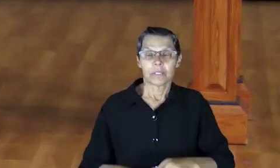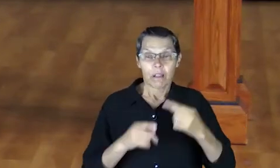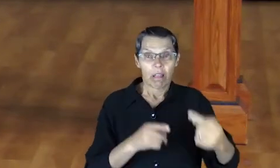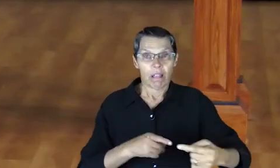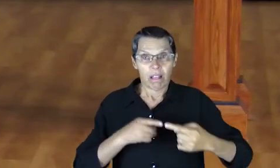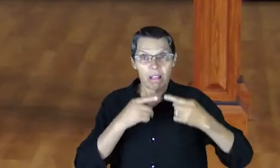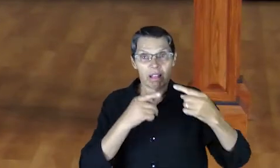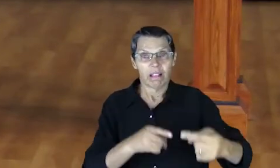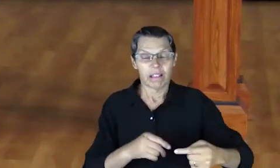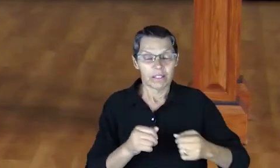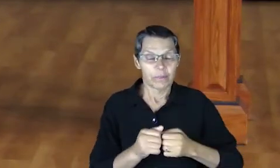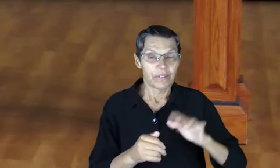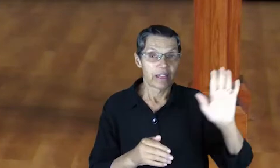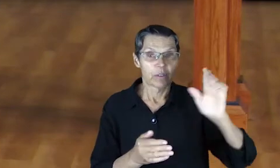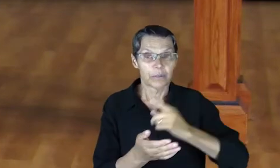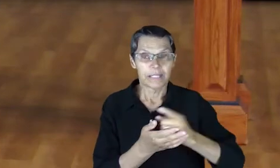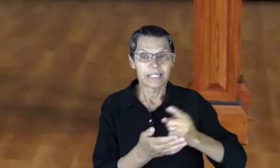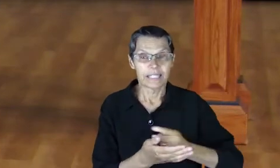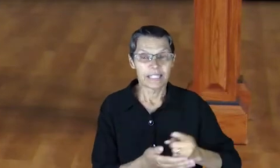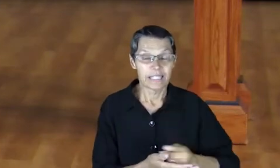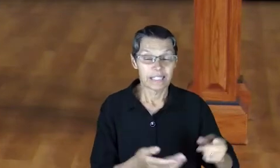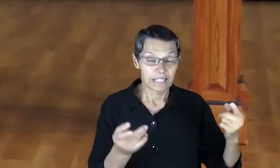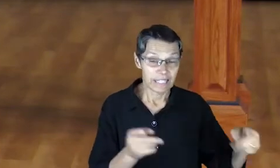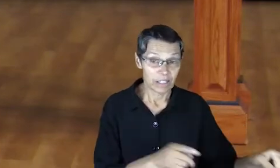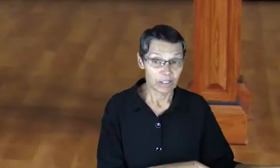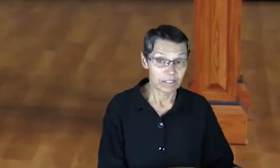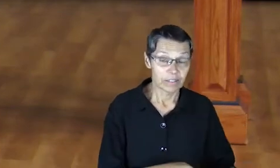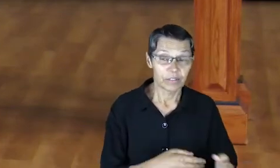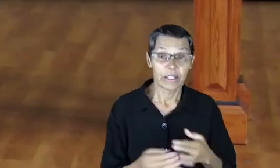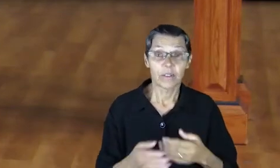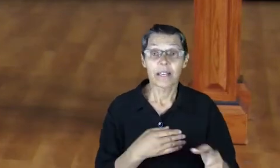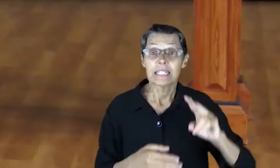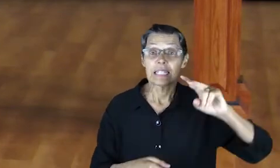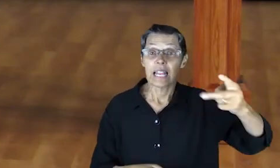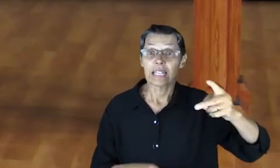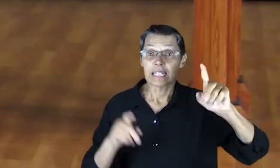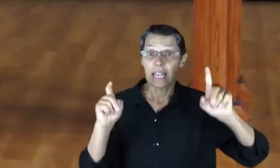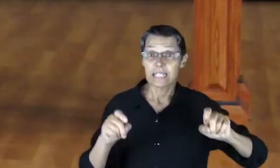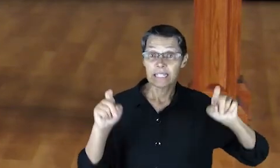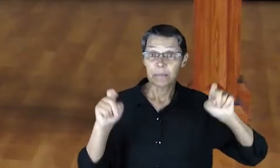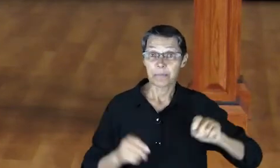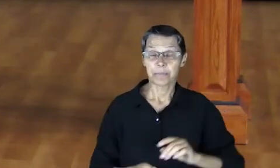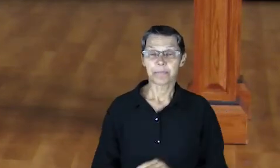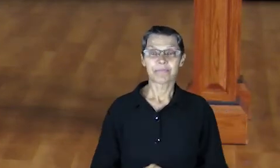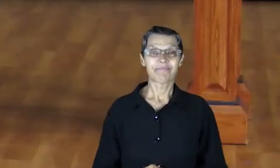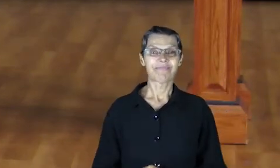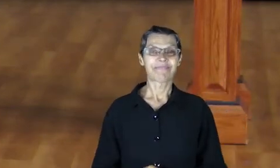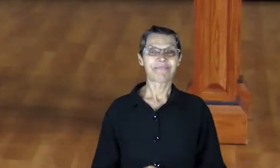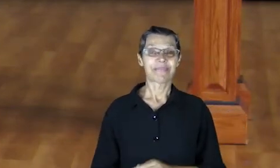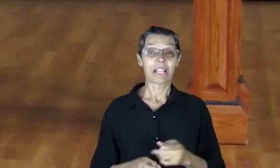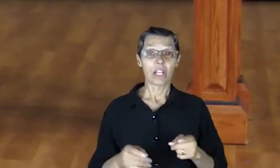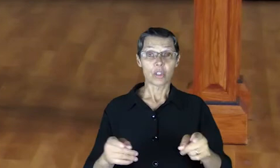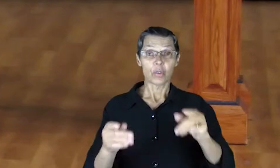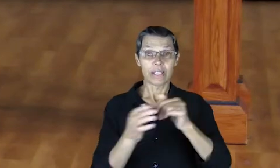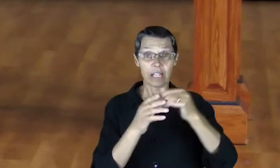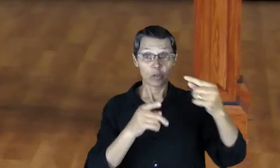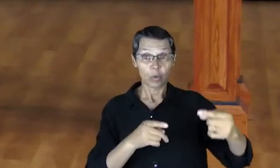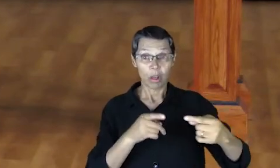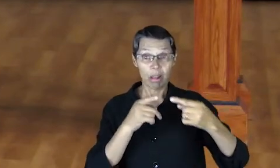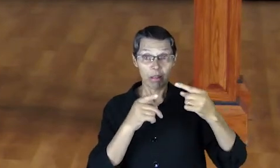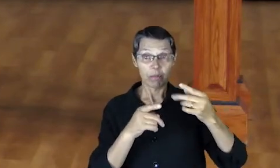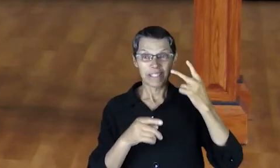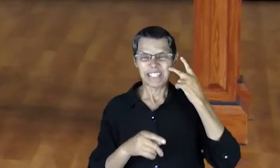would-be attackers. The second thing we're testing is if in the middle of this struggle,